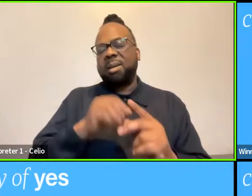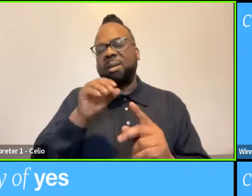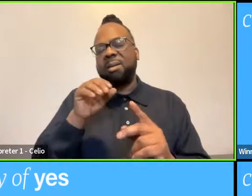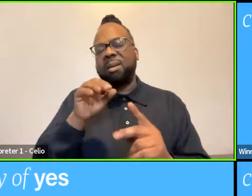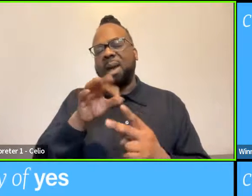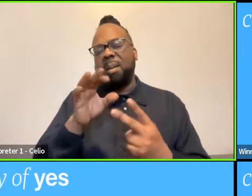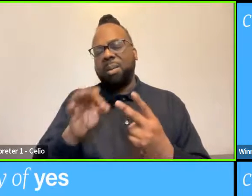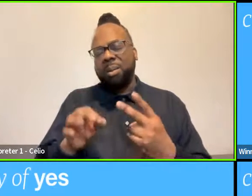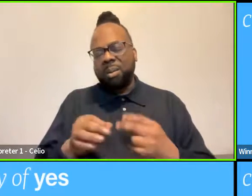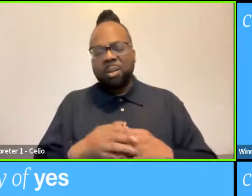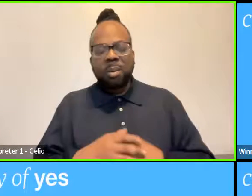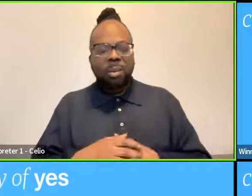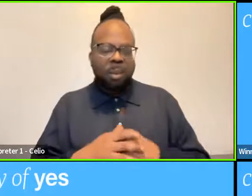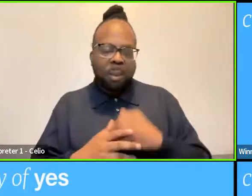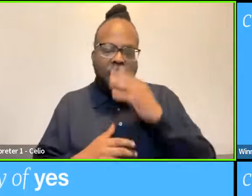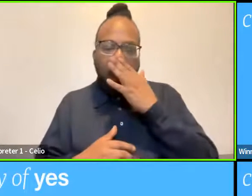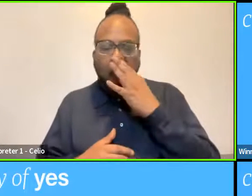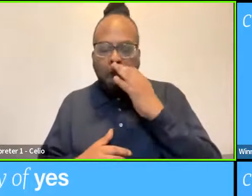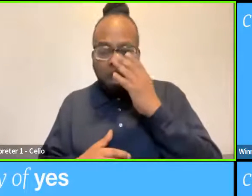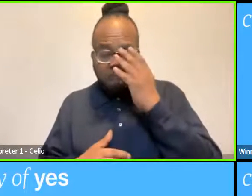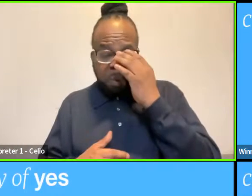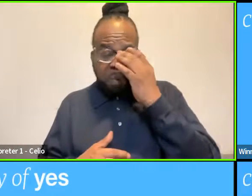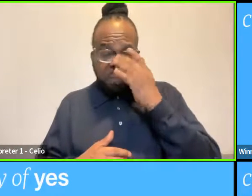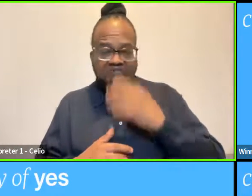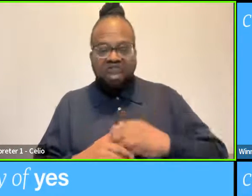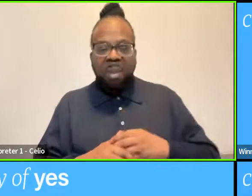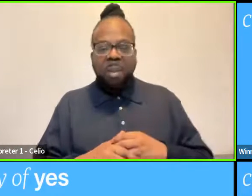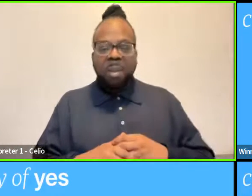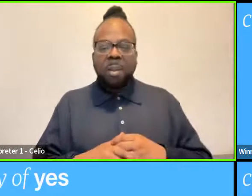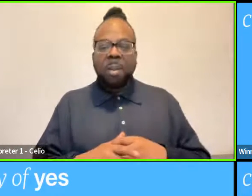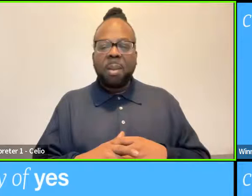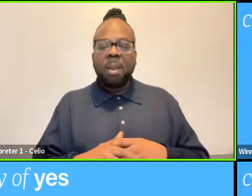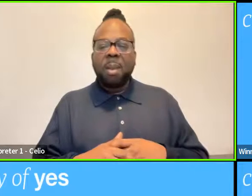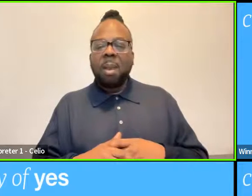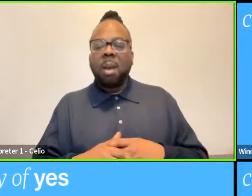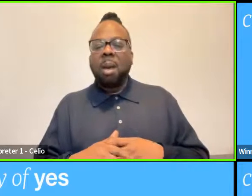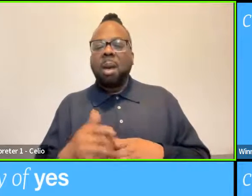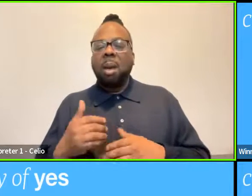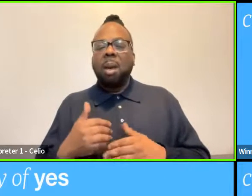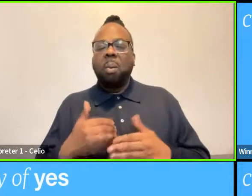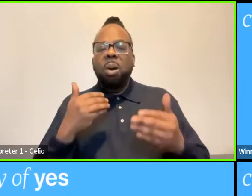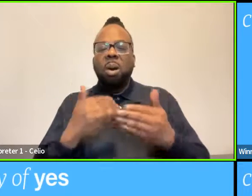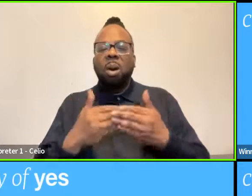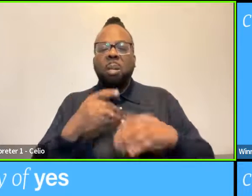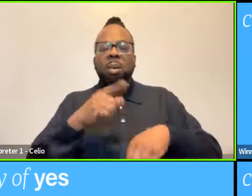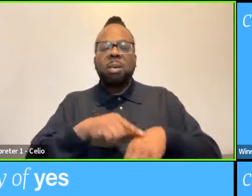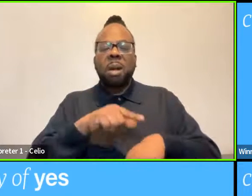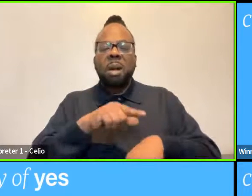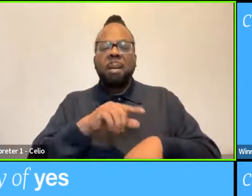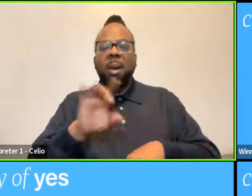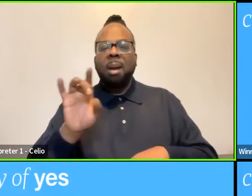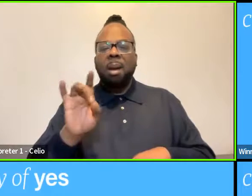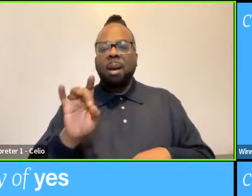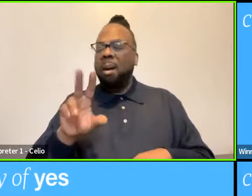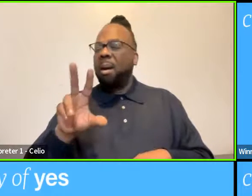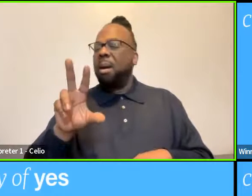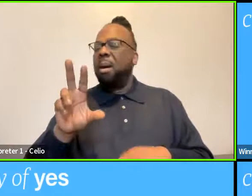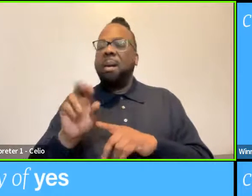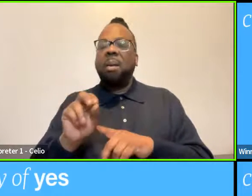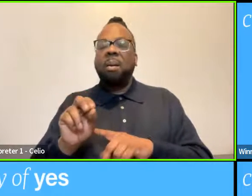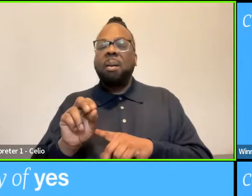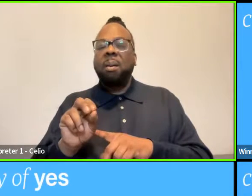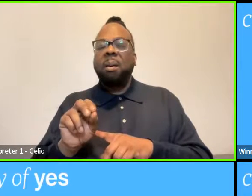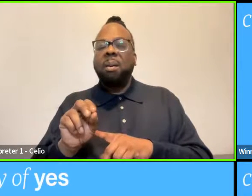Thank you, Winnie. So I am going to do a time check. We're almost at 8:30. So we'll be at the point of